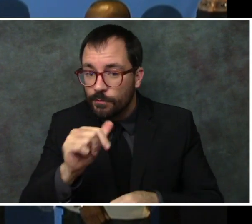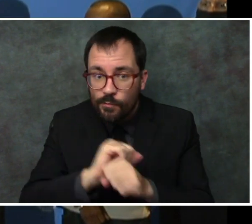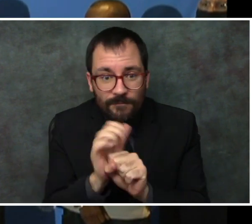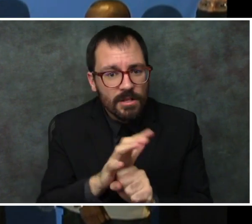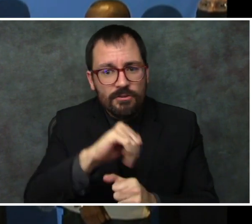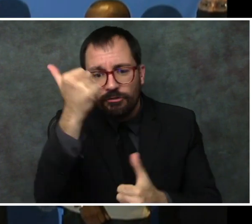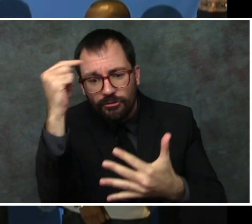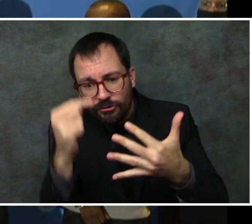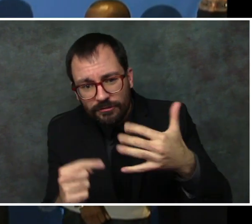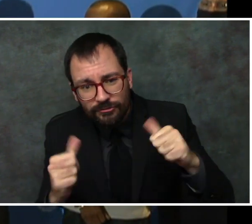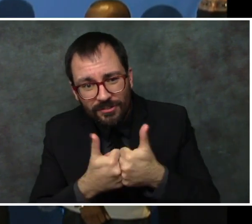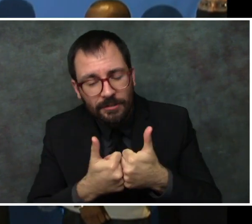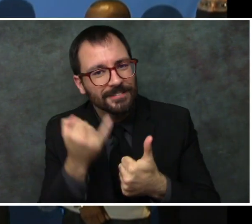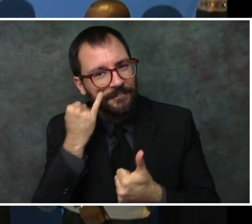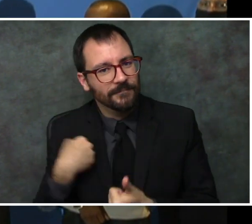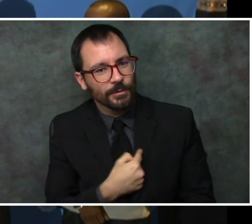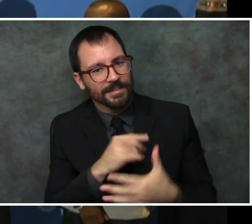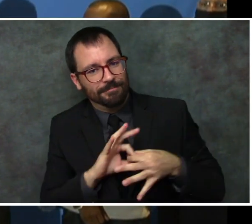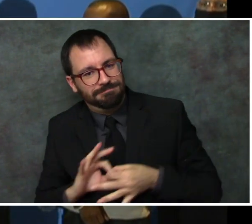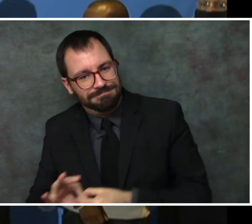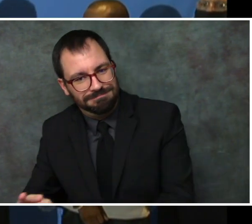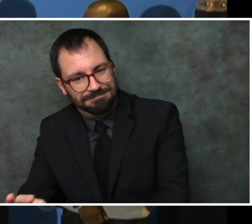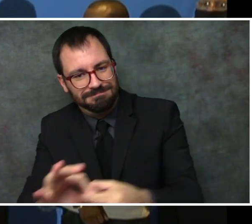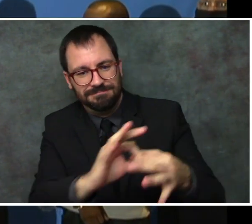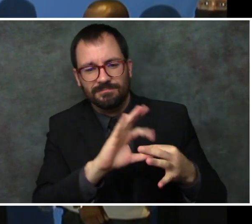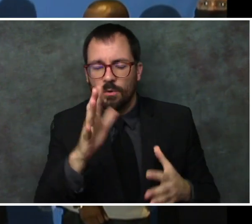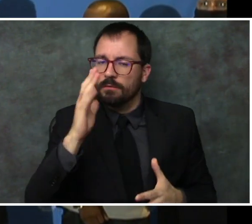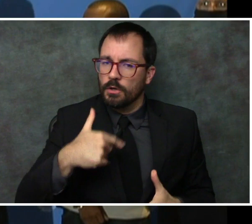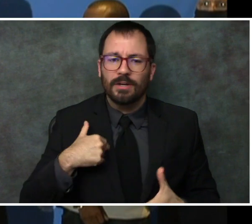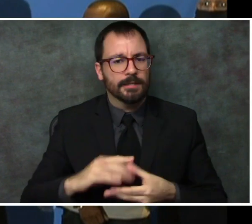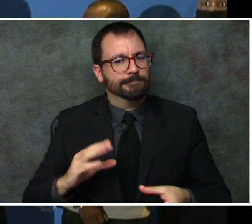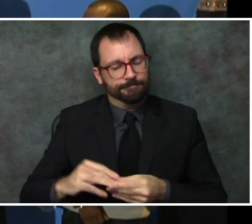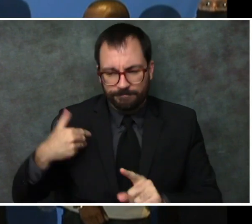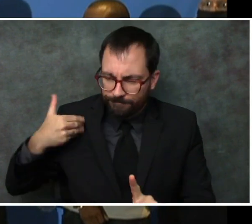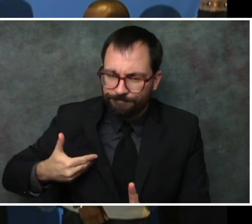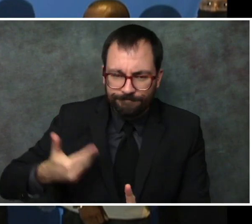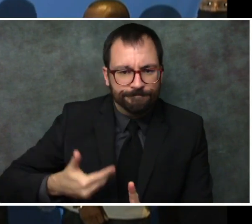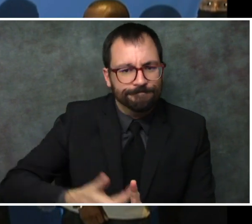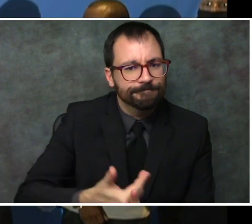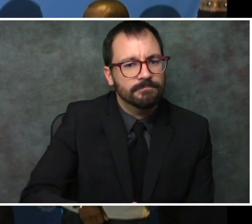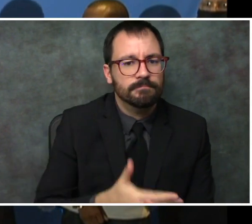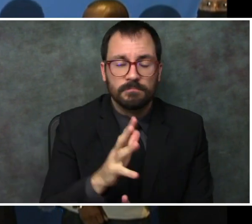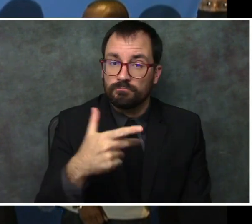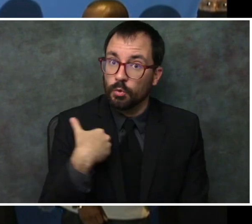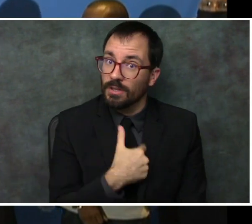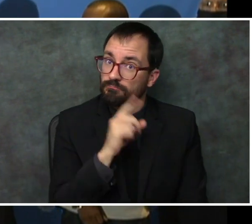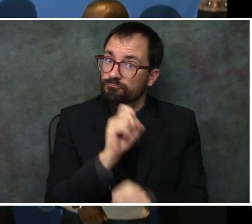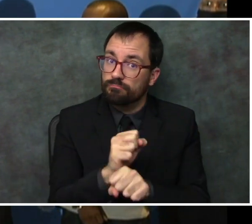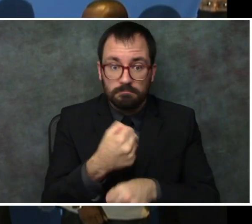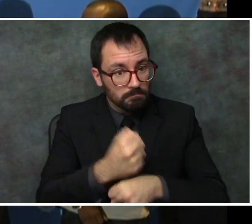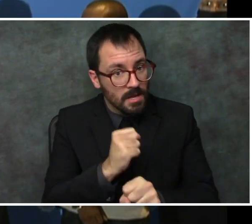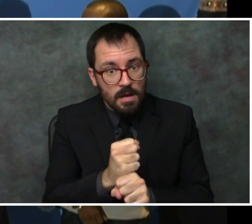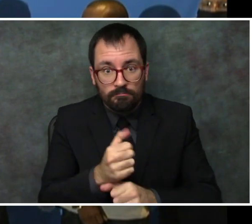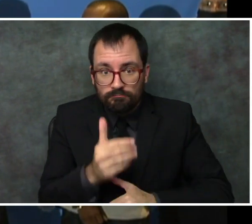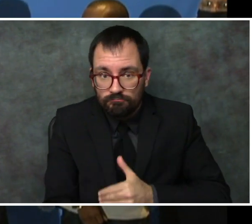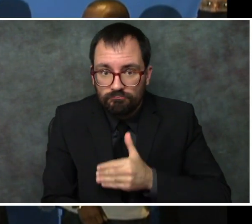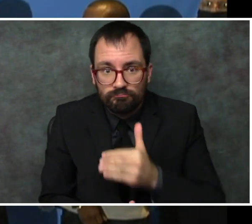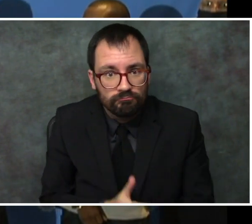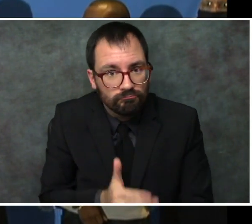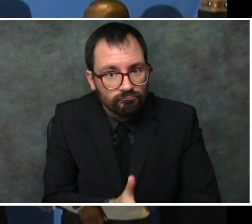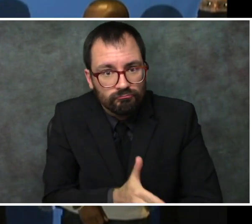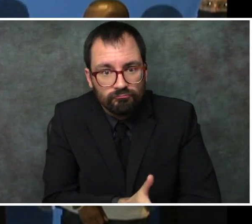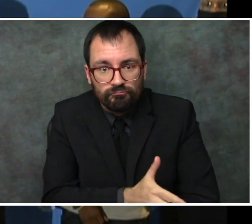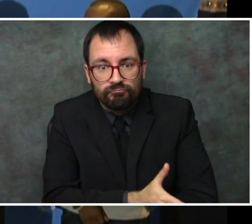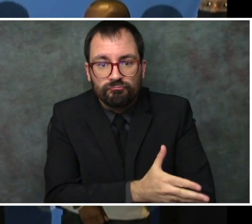it for a long time. We've made some progress, and I'm proud of the progress that we've made here in Boston. But we've seen this year we